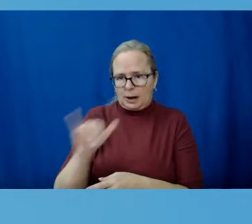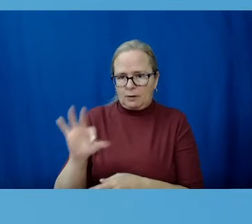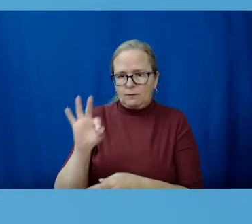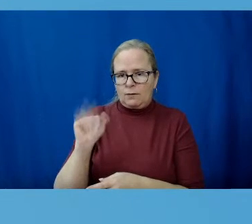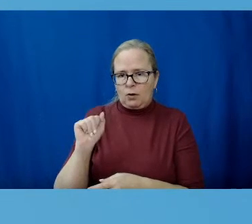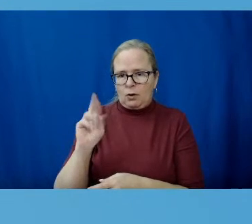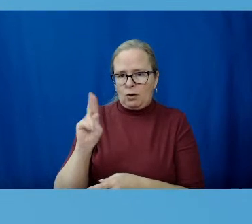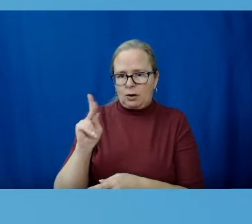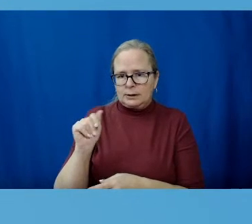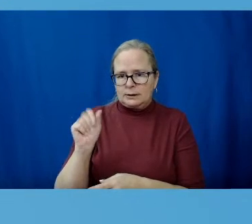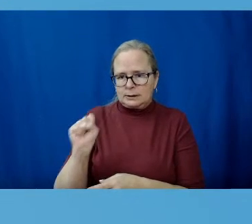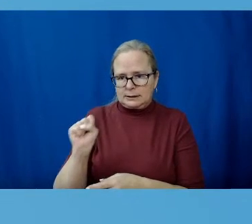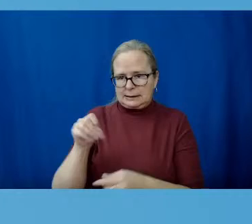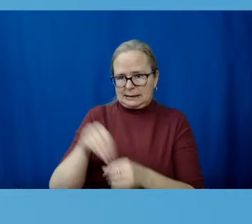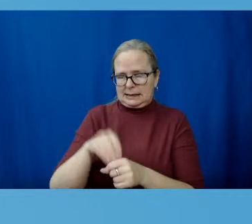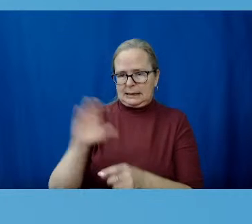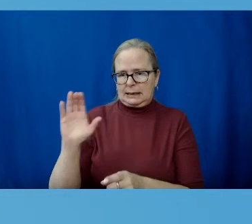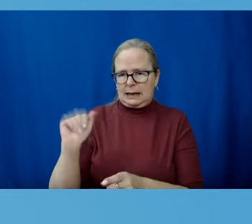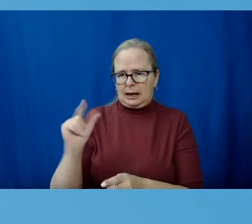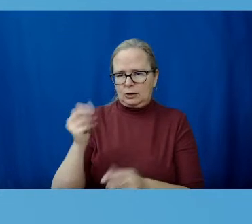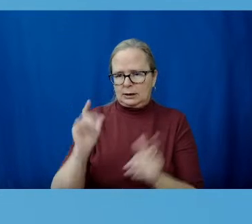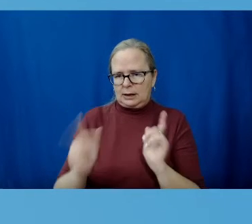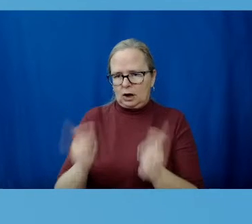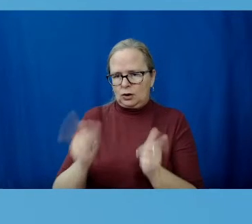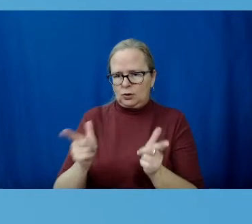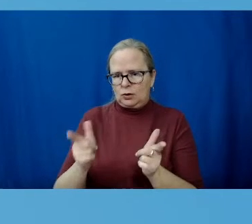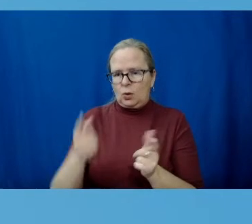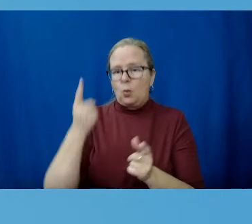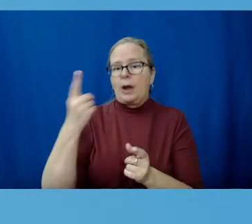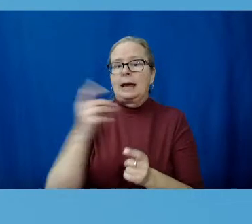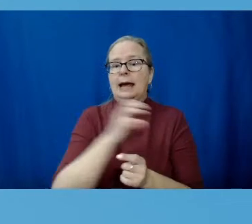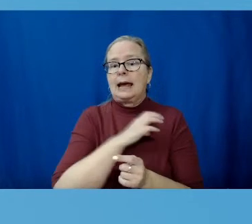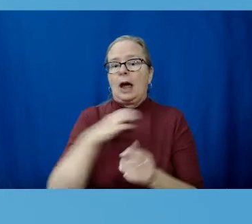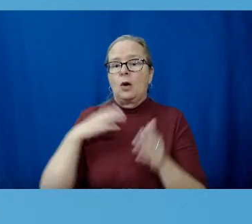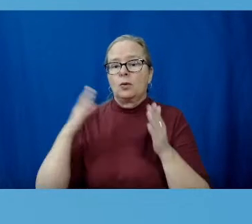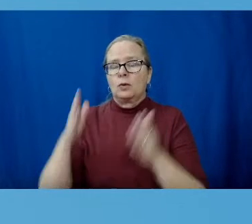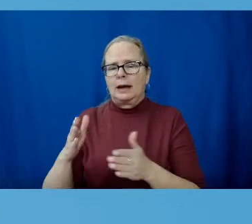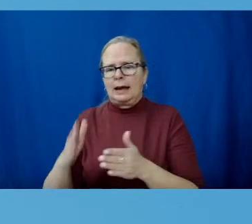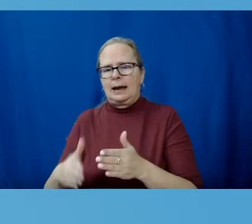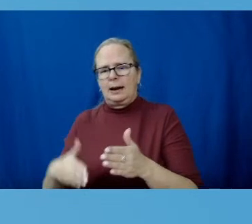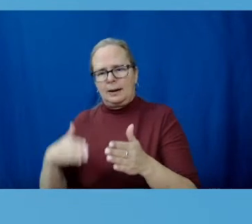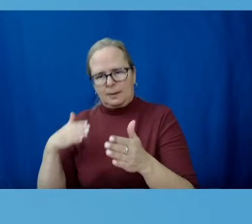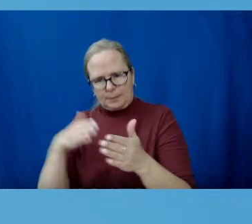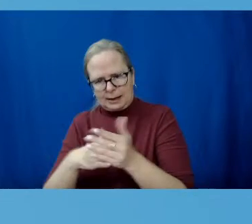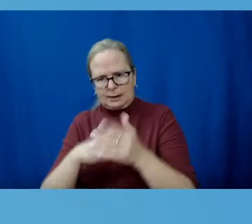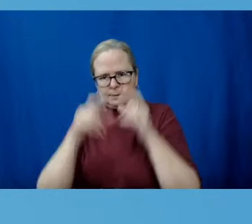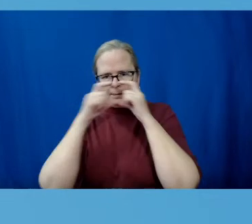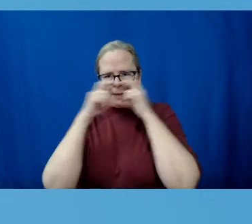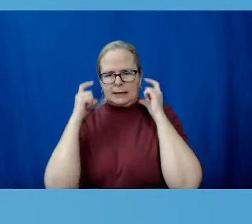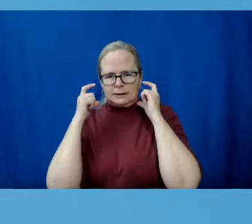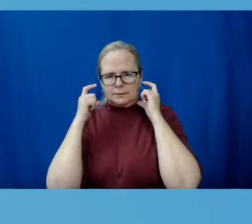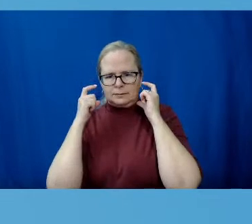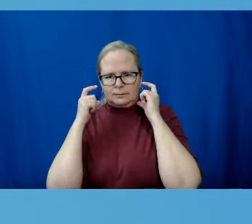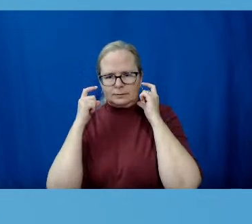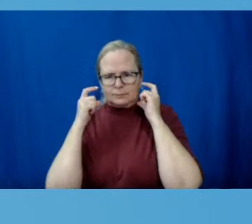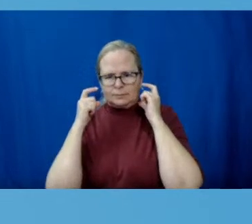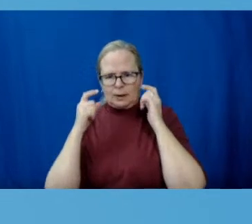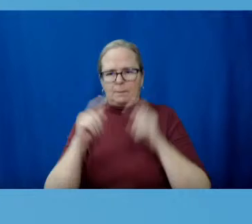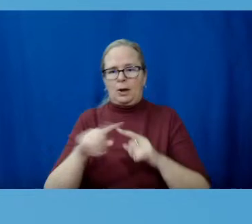Gondek campaigned actively against Jason Kenney and his handling of the pandemic. And Jody Gondek is now mayor of